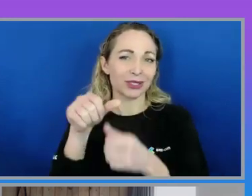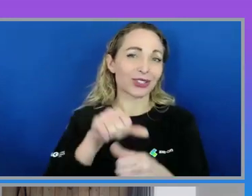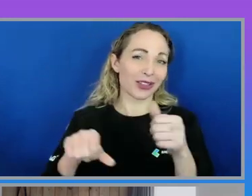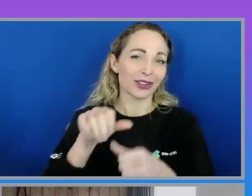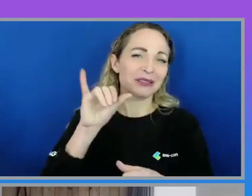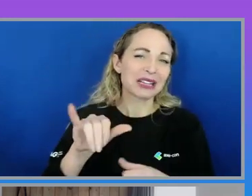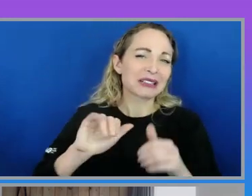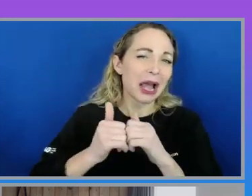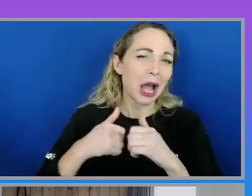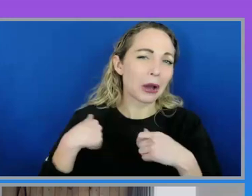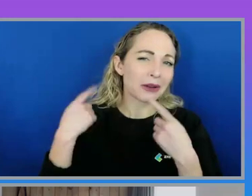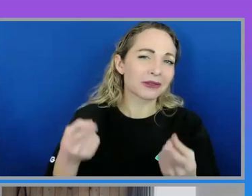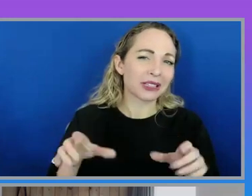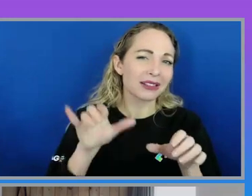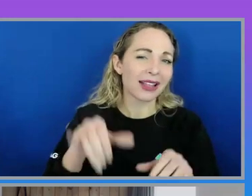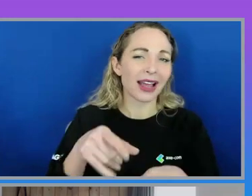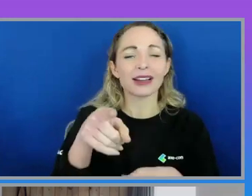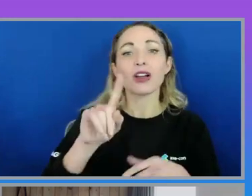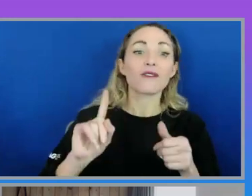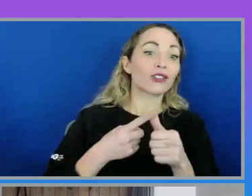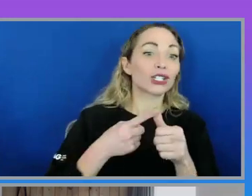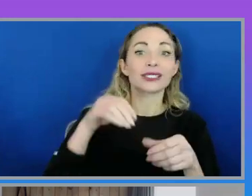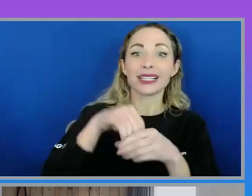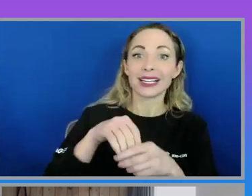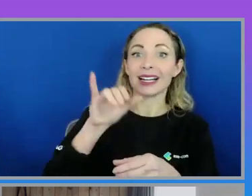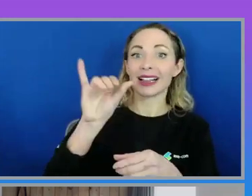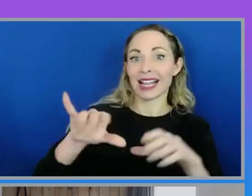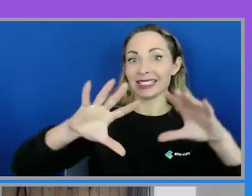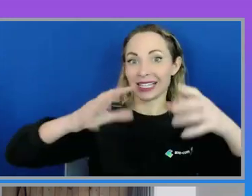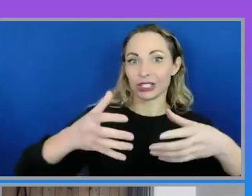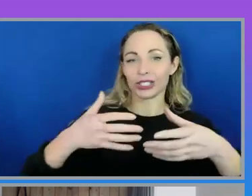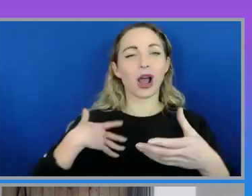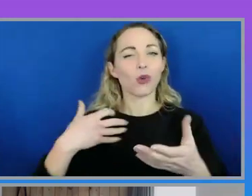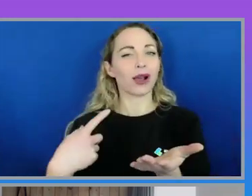So first up in our headings, labels, and instructions section, let's talk about headings.